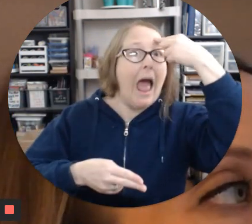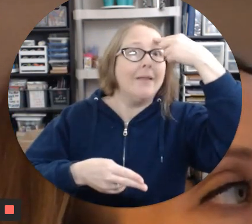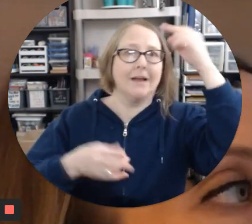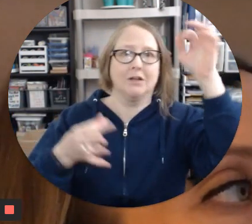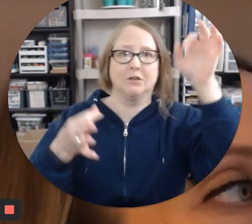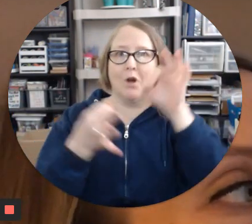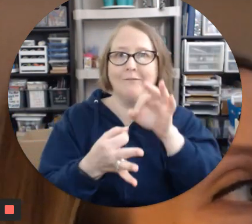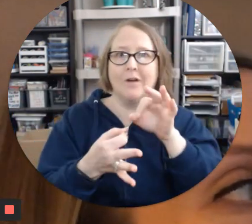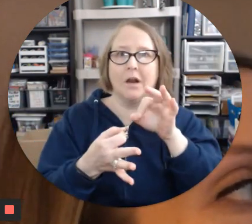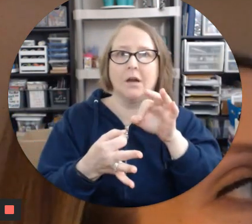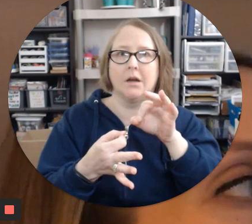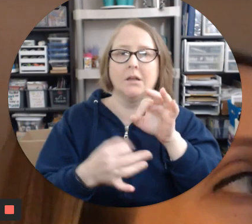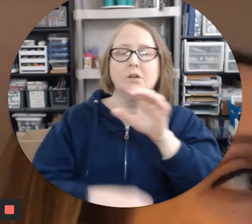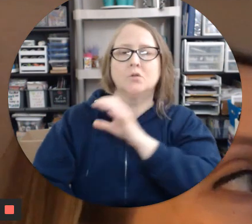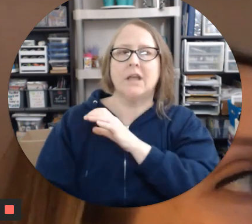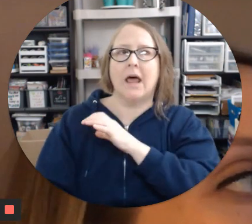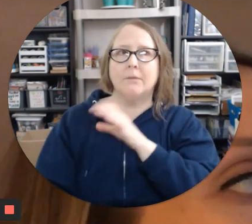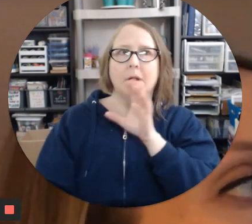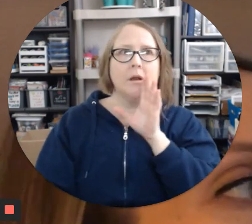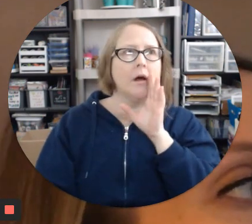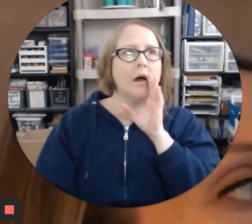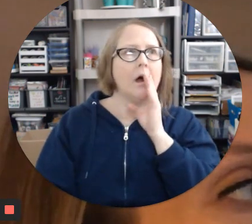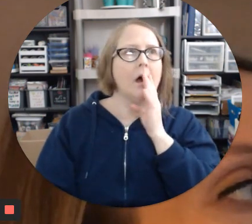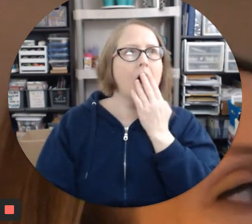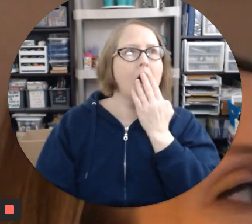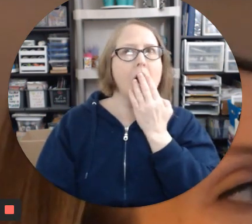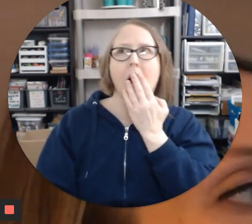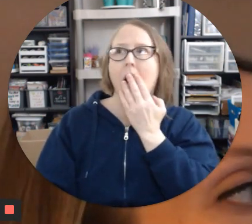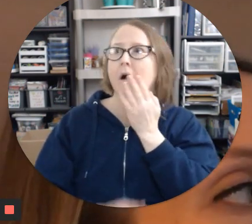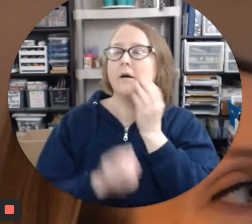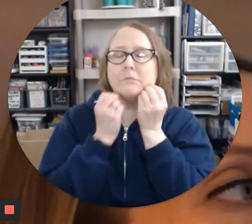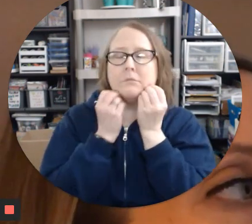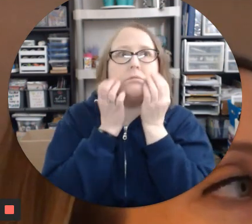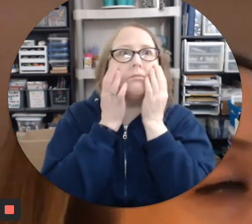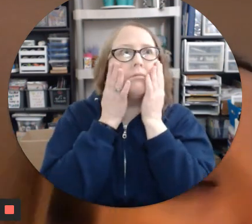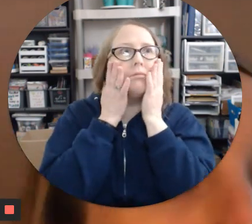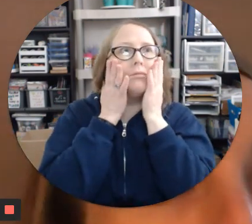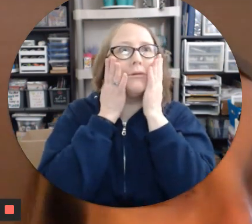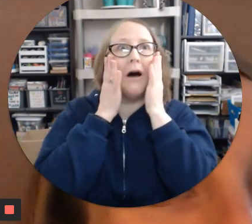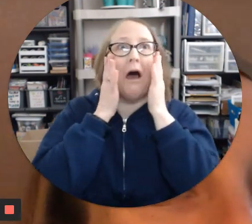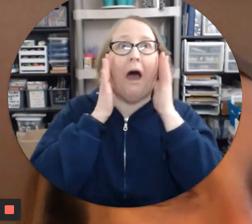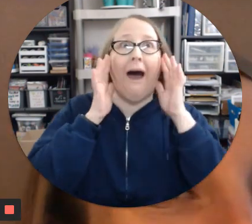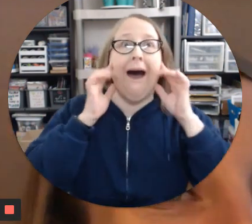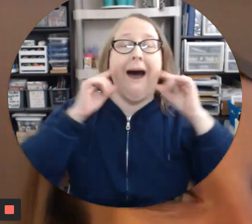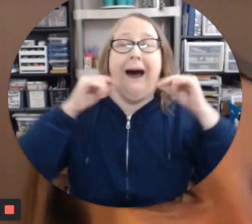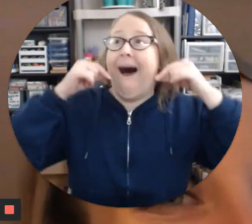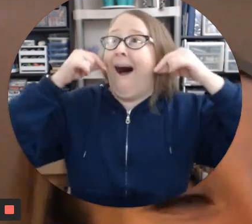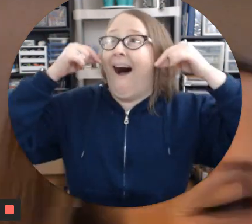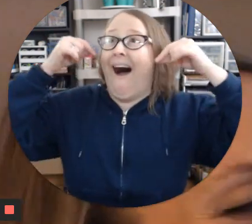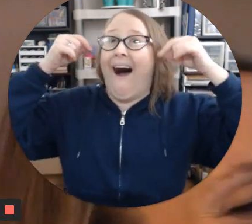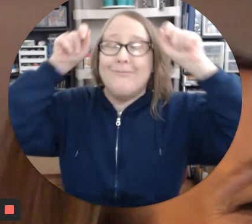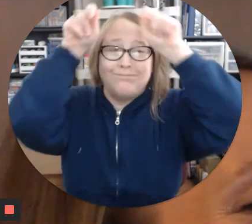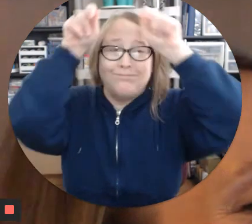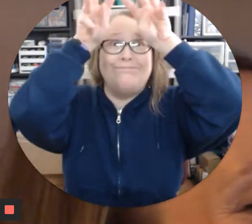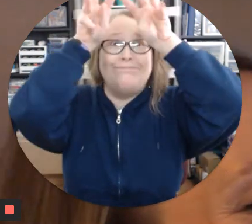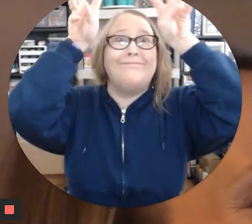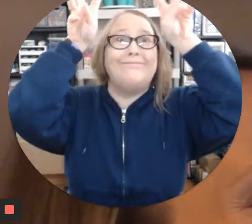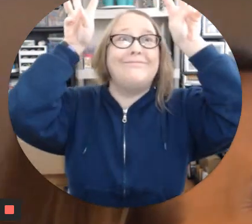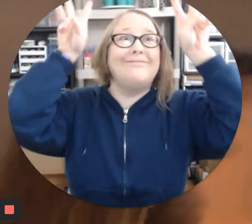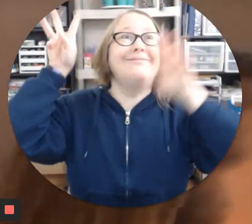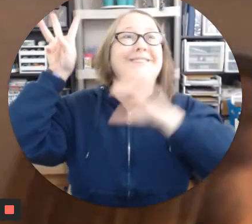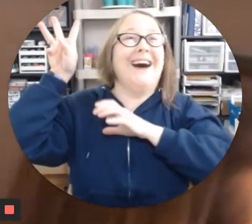could scarcely believe her ears. She blushed, she beamed, she bloomed. Chrysanthemum, chrysanthemum, chrysanthemum.